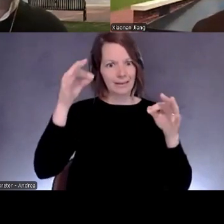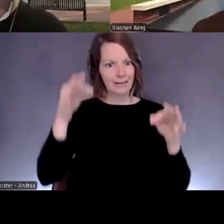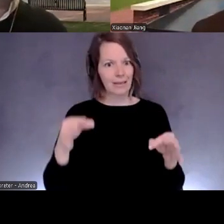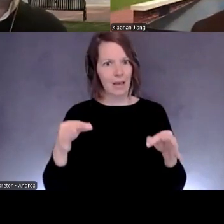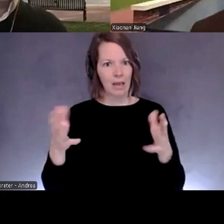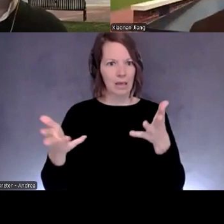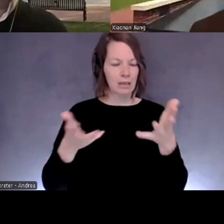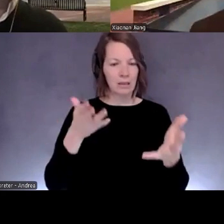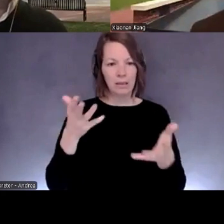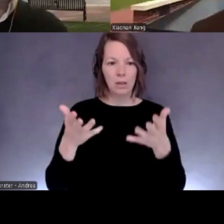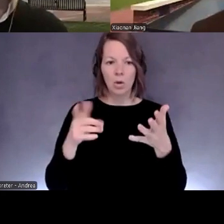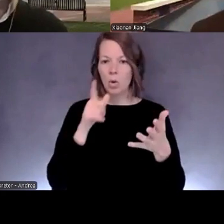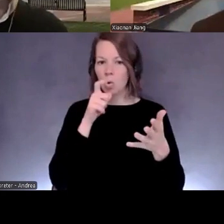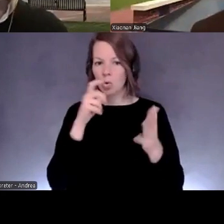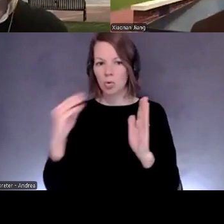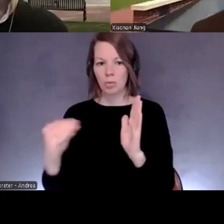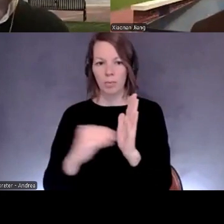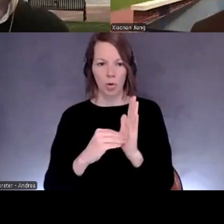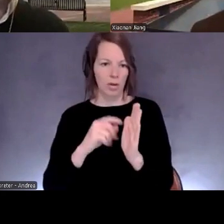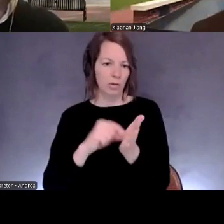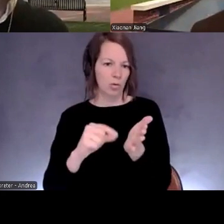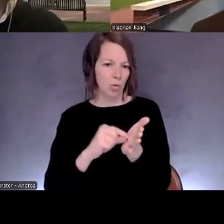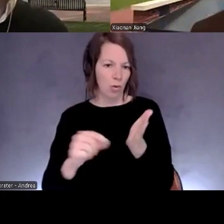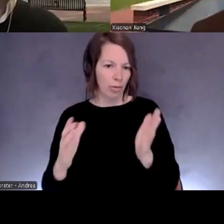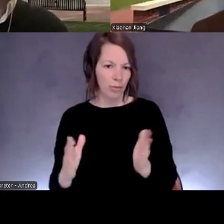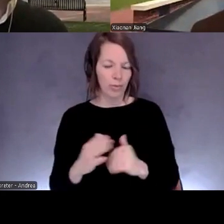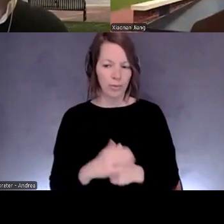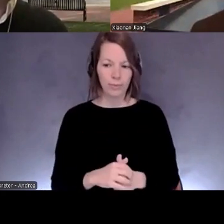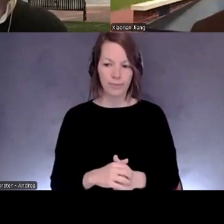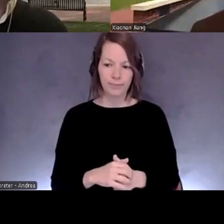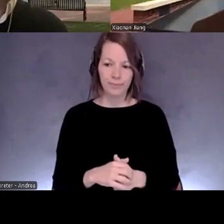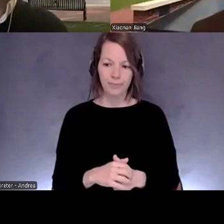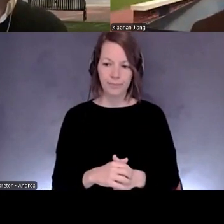decide who to list as an author on your manuscript.